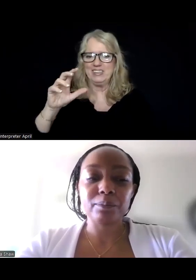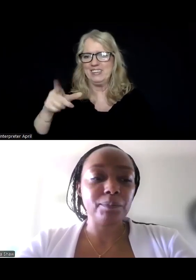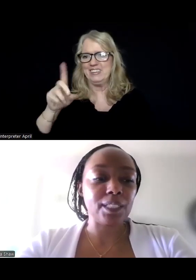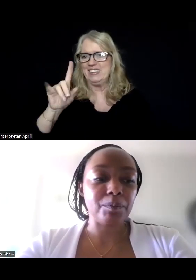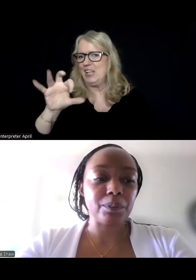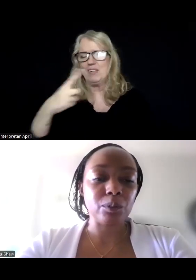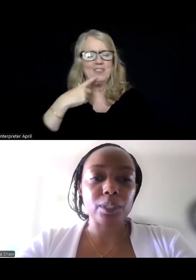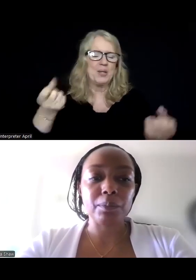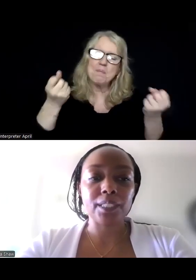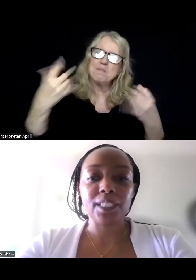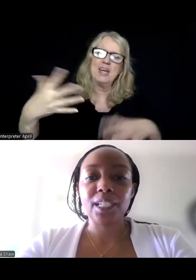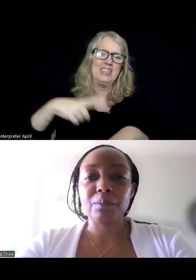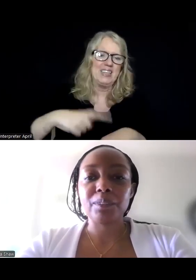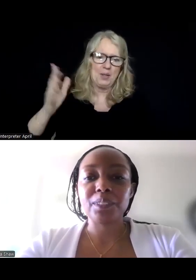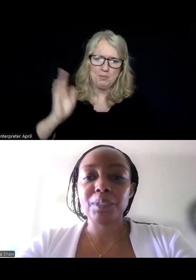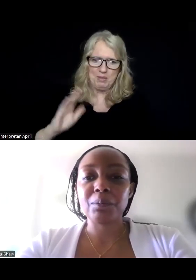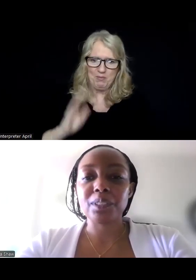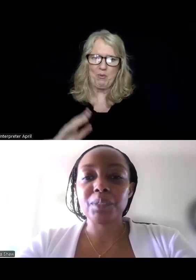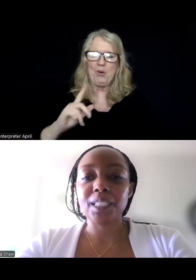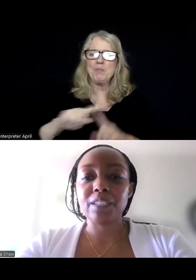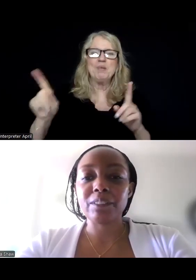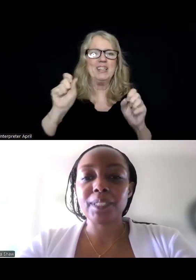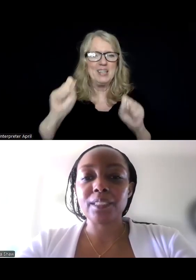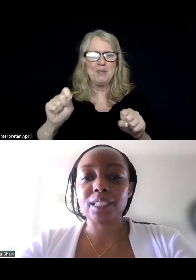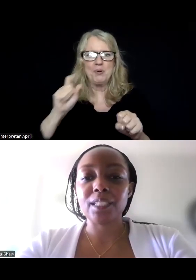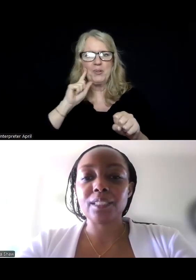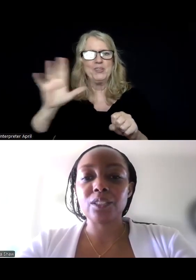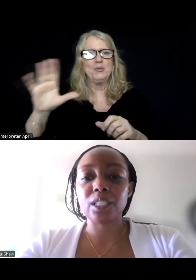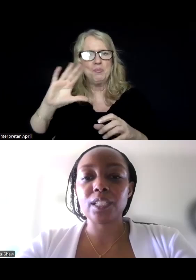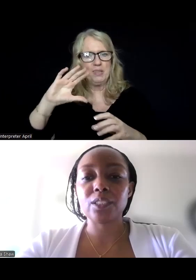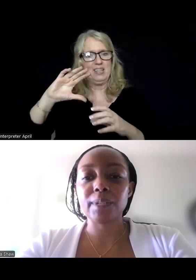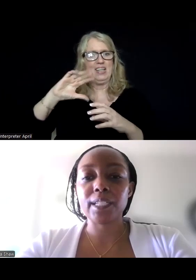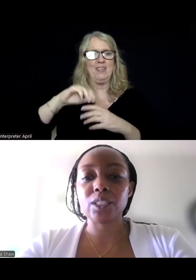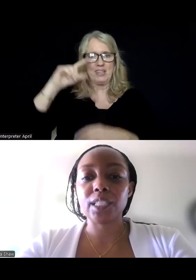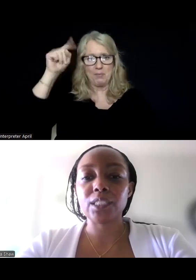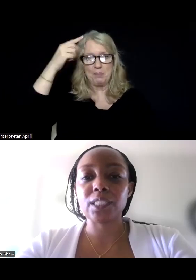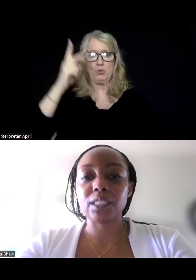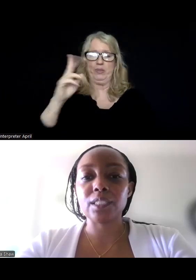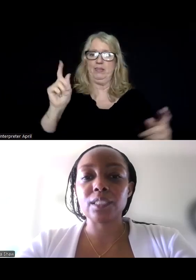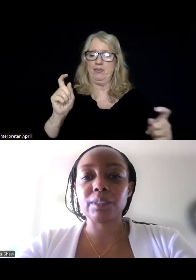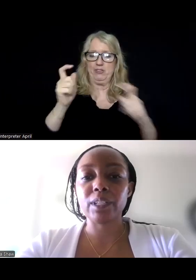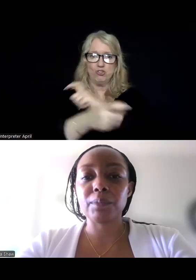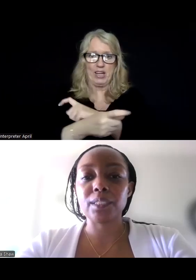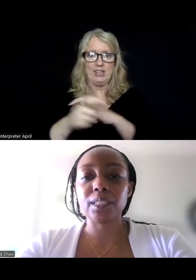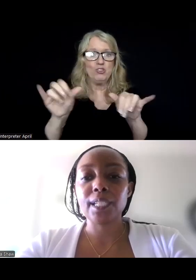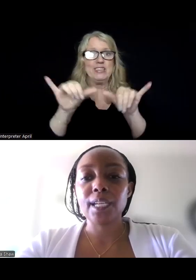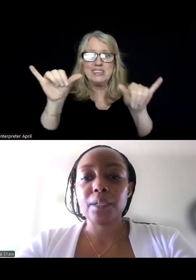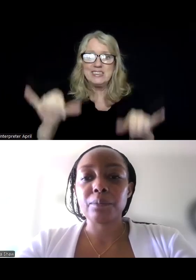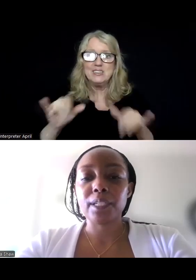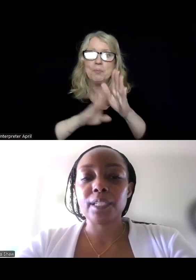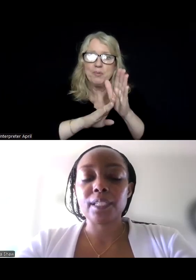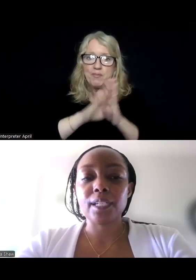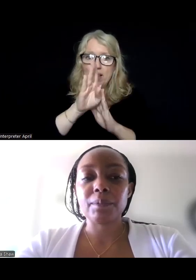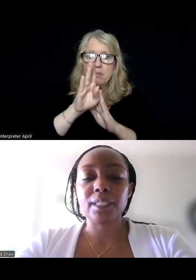it many times before, but to be able to be in government and see such a dramatic change in system development